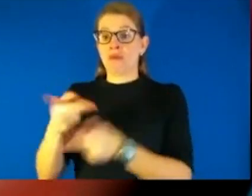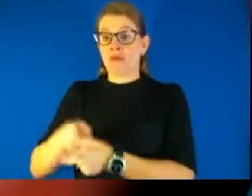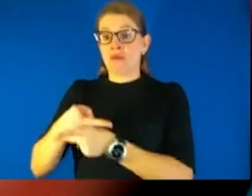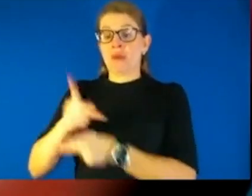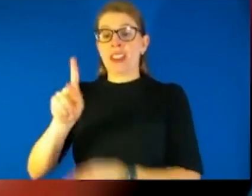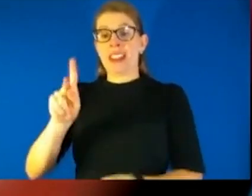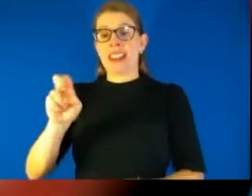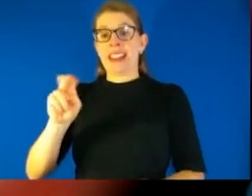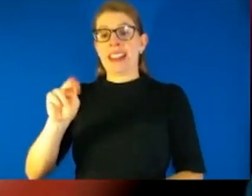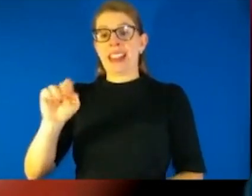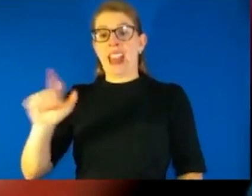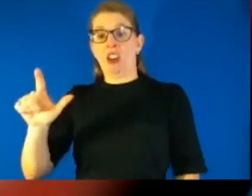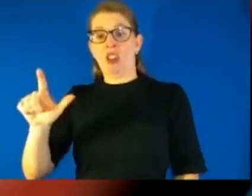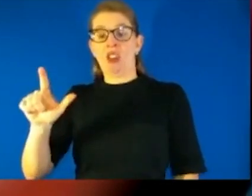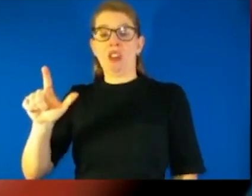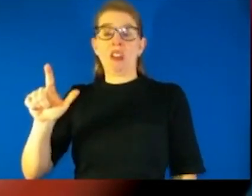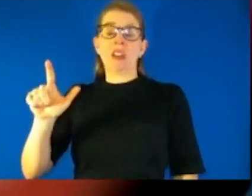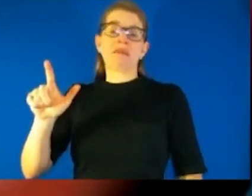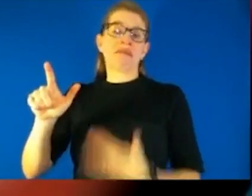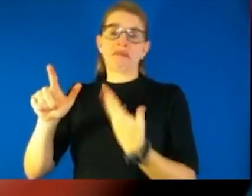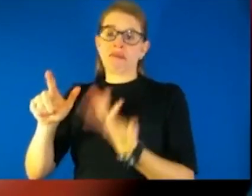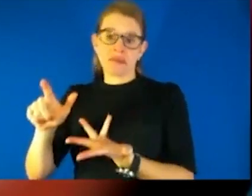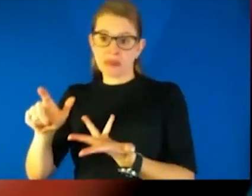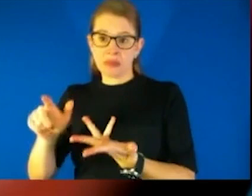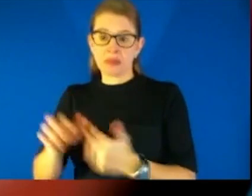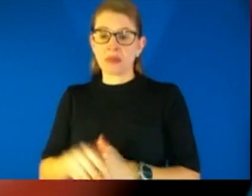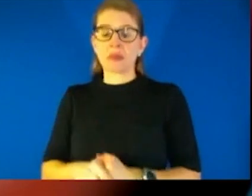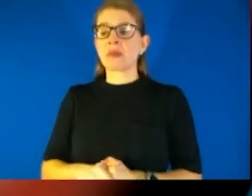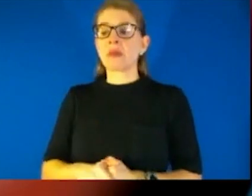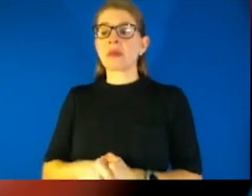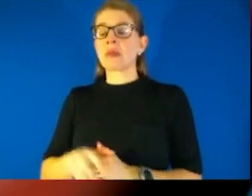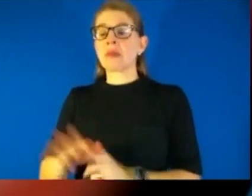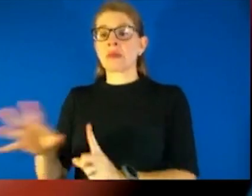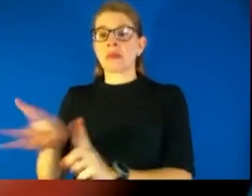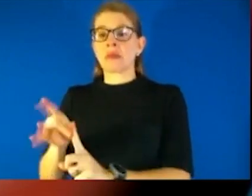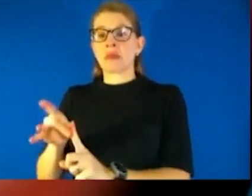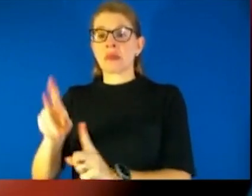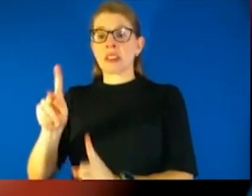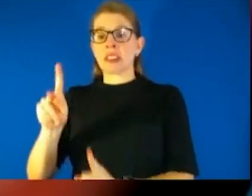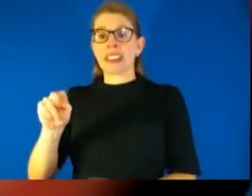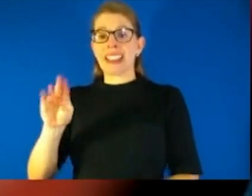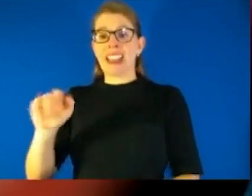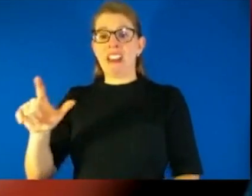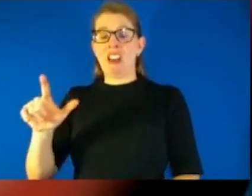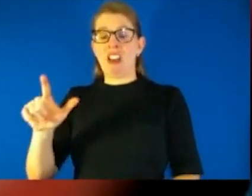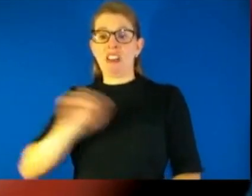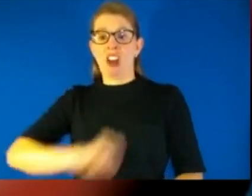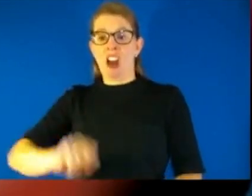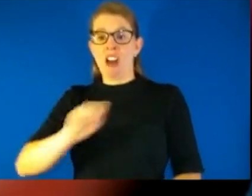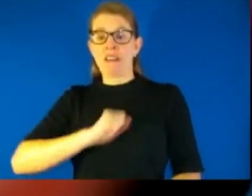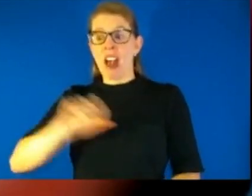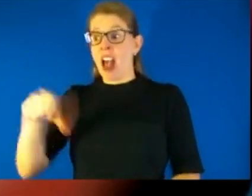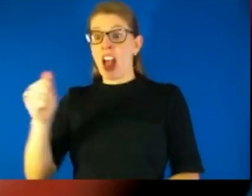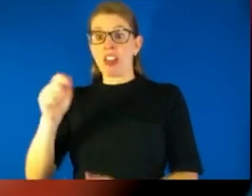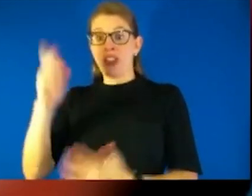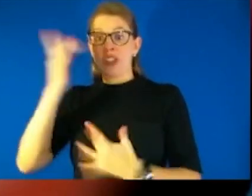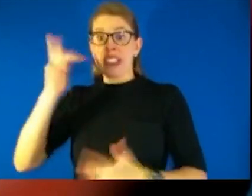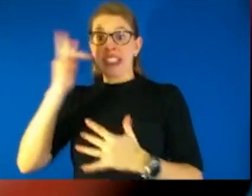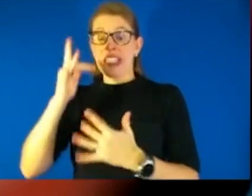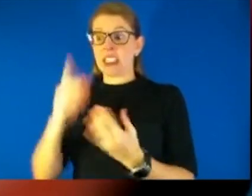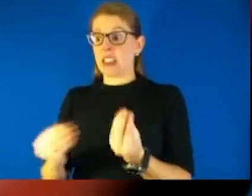a cattery or kennel, that they get kennel cough or other diseases is much higher, in my opinion,